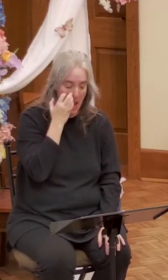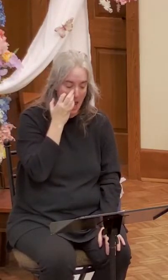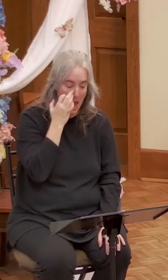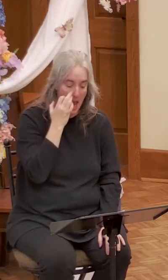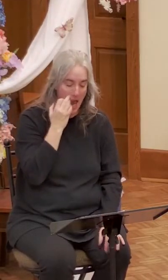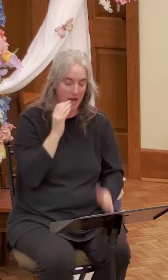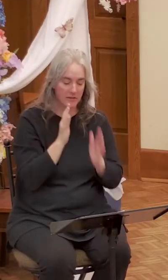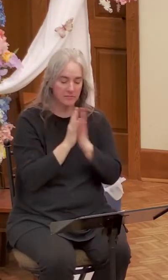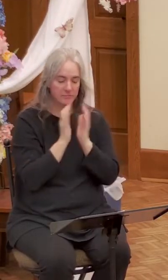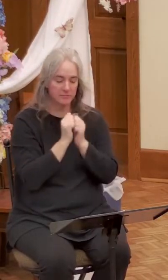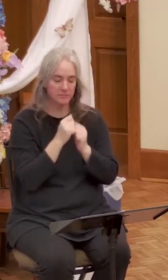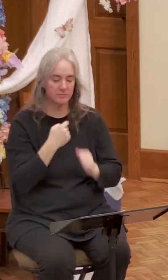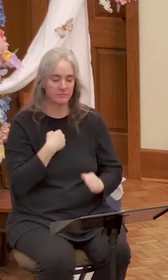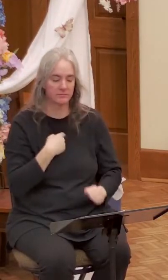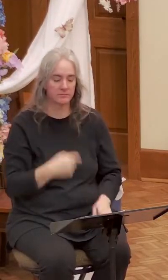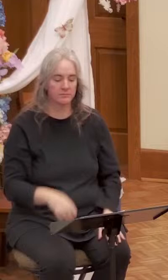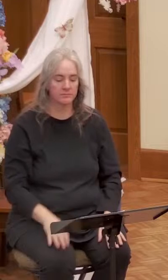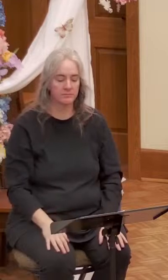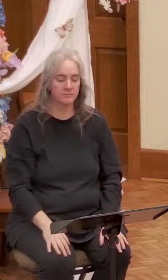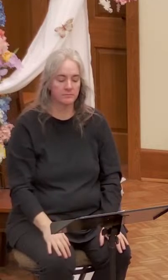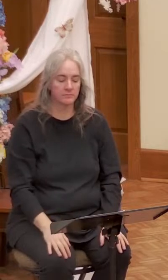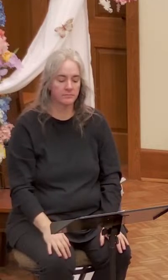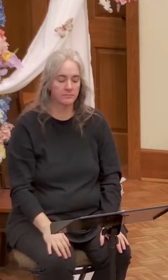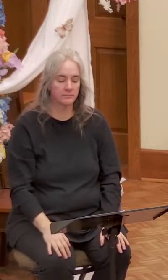Will you pray with me?